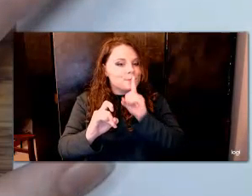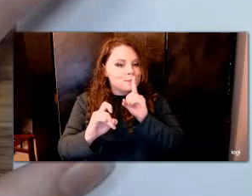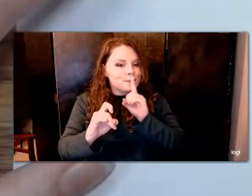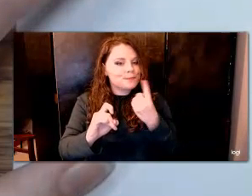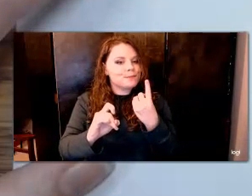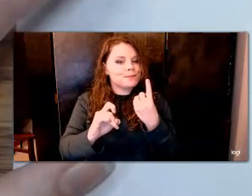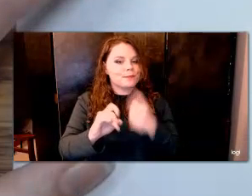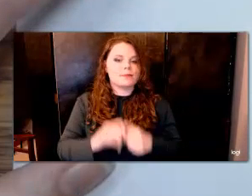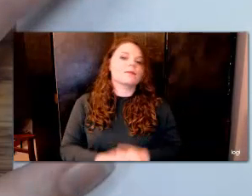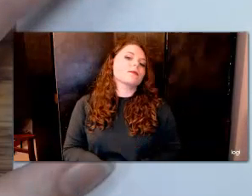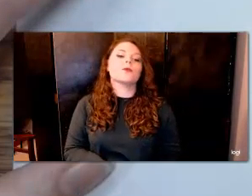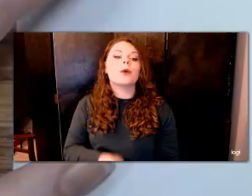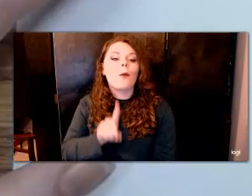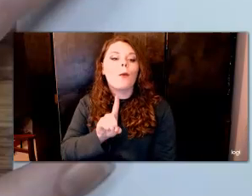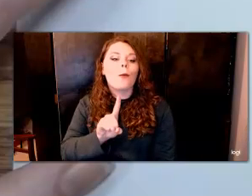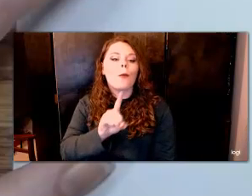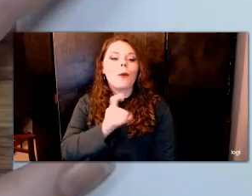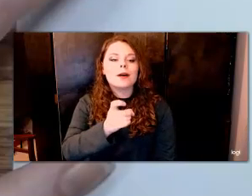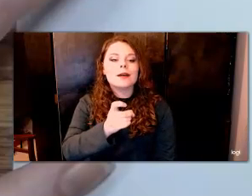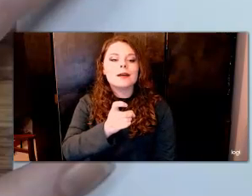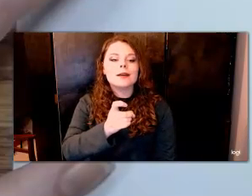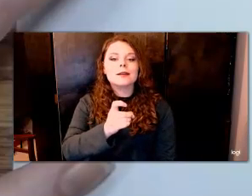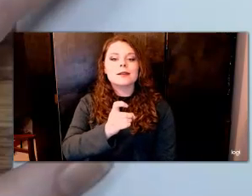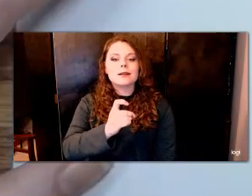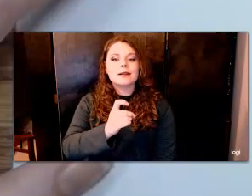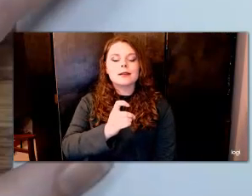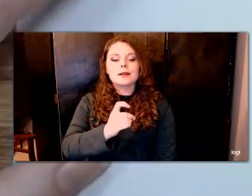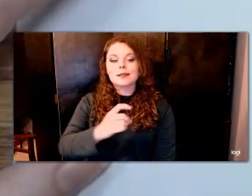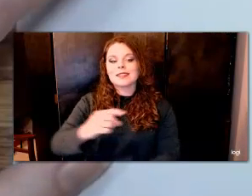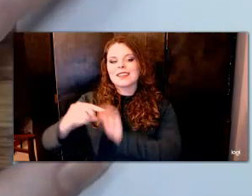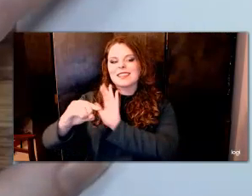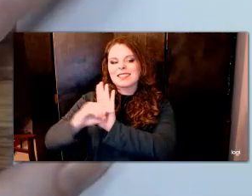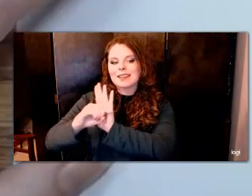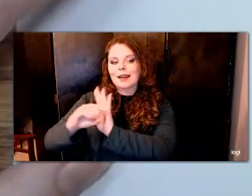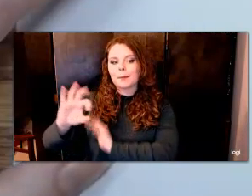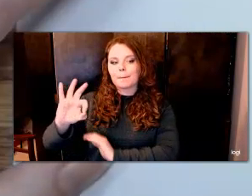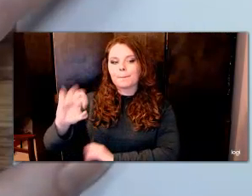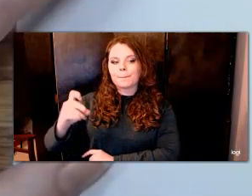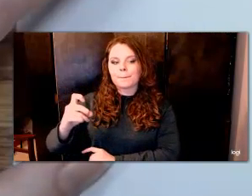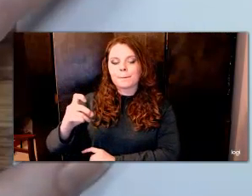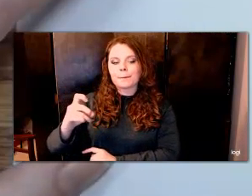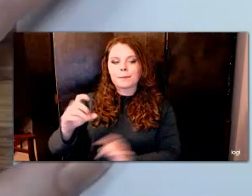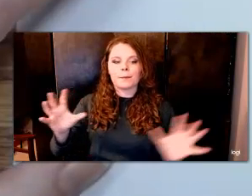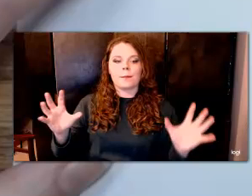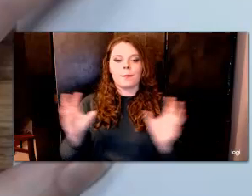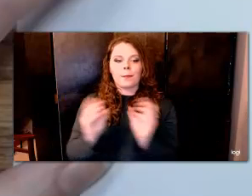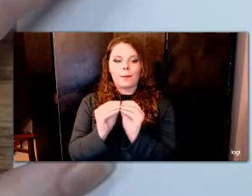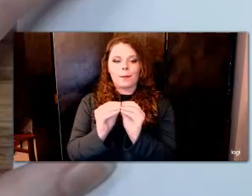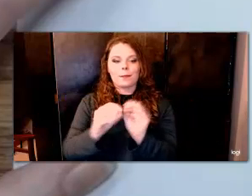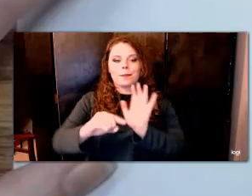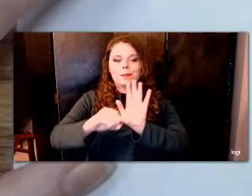1x plus negative 9x is negative 8x.